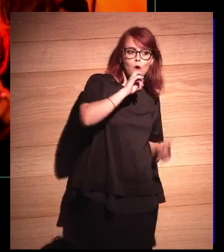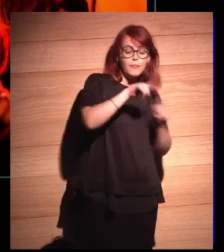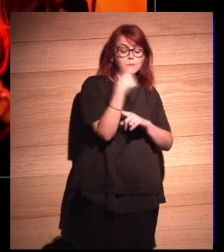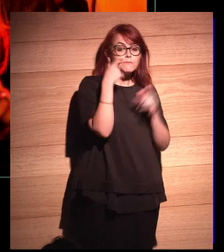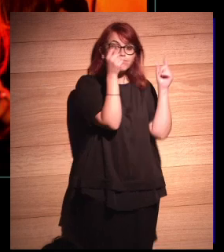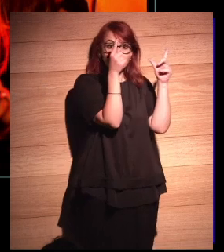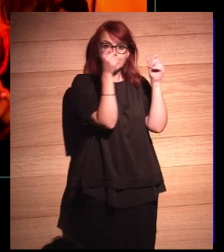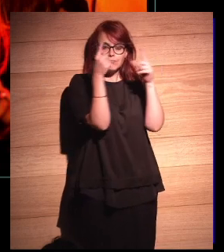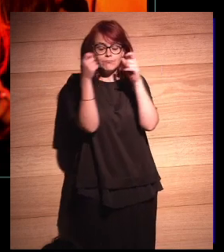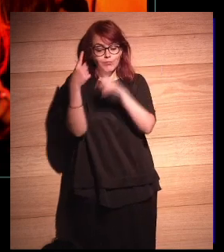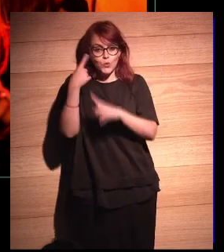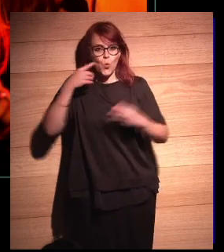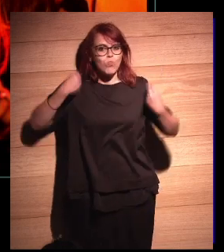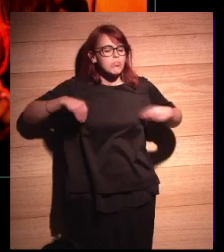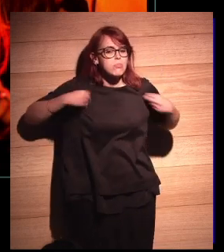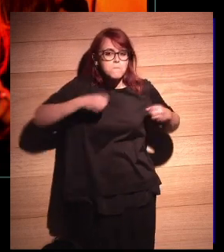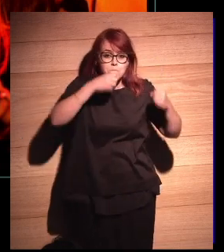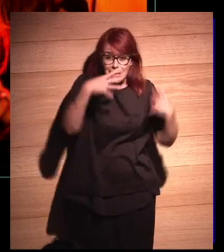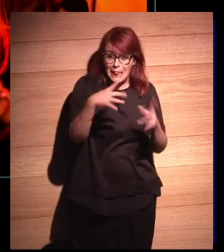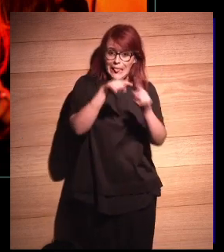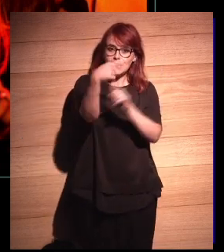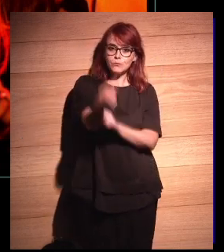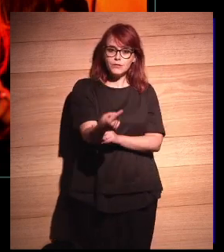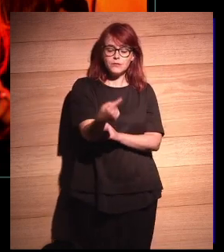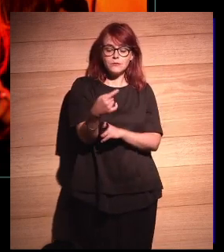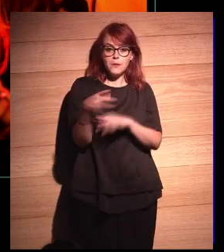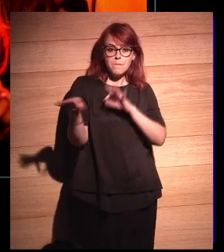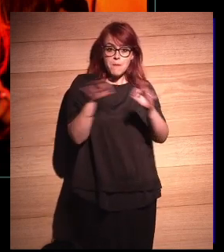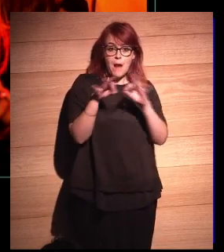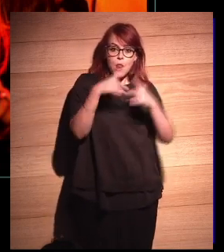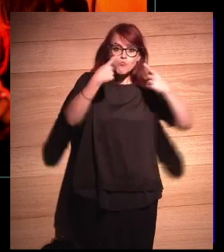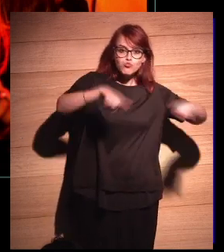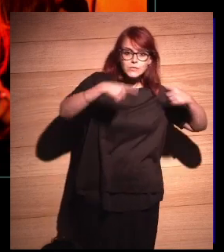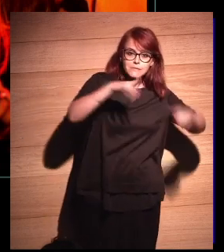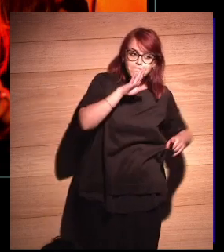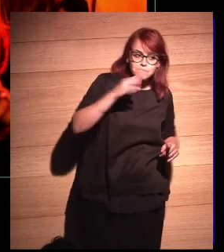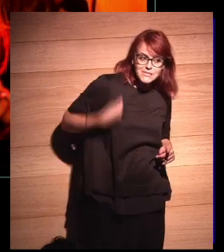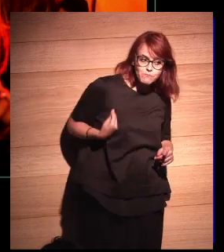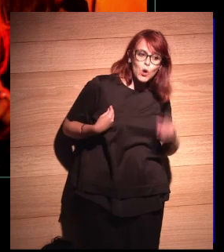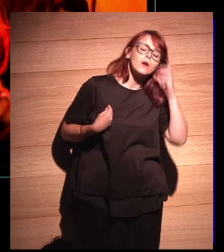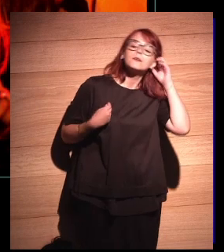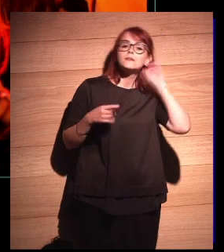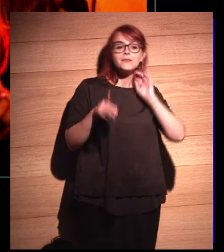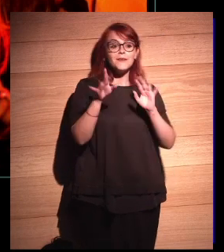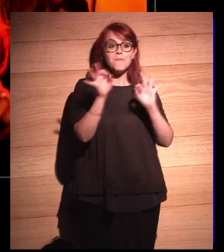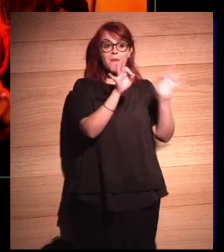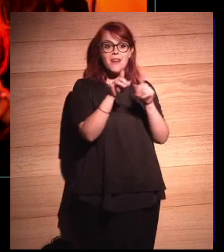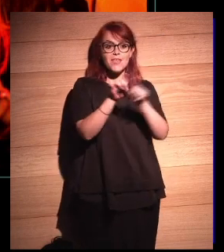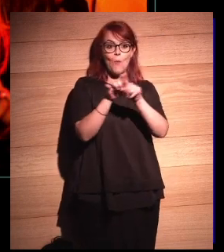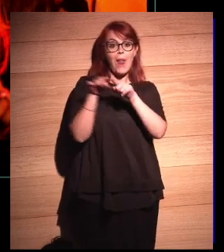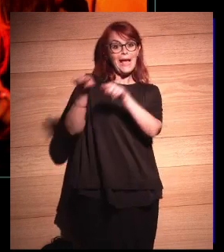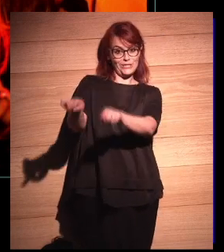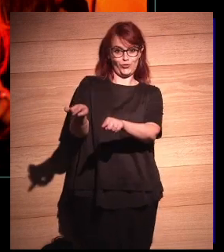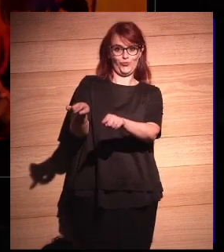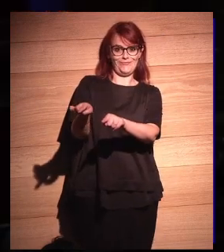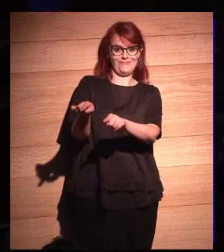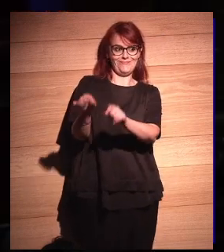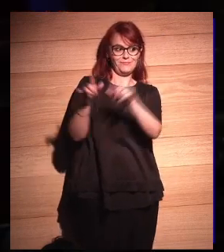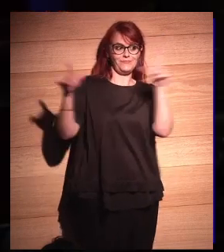discovery, and it was really great. But when I had to perform this music, it usually looked like this. I